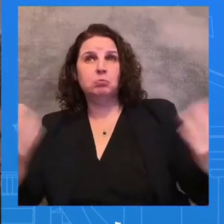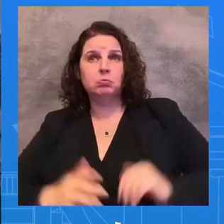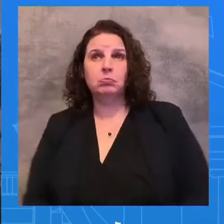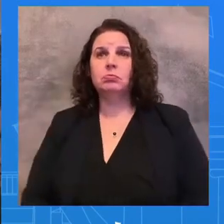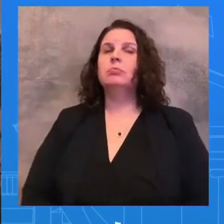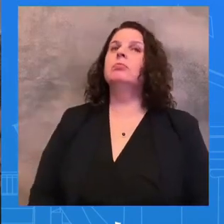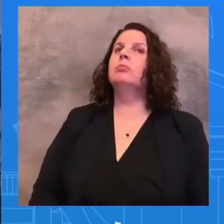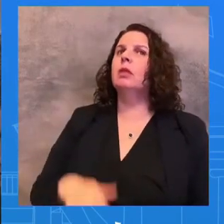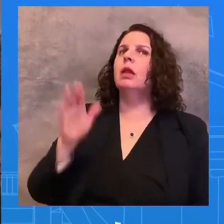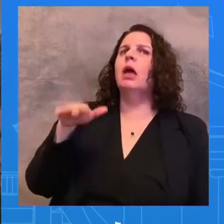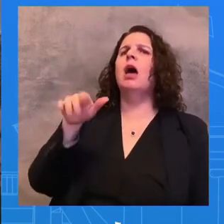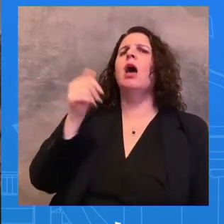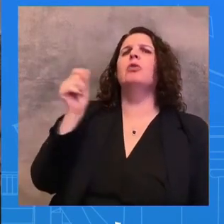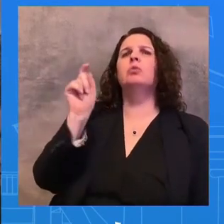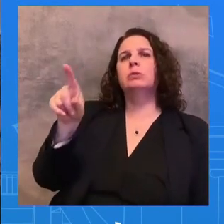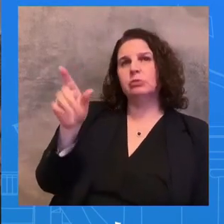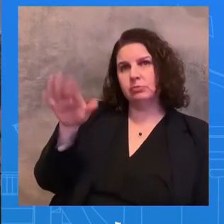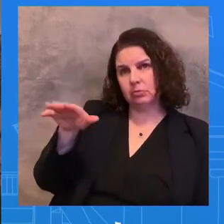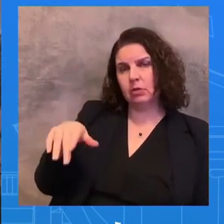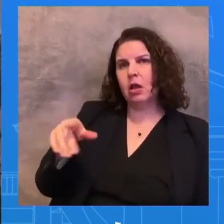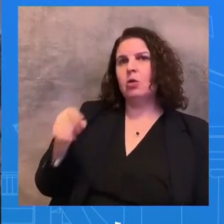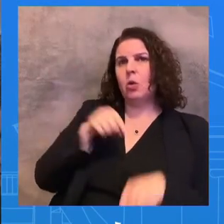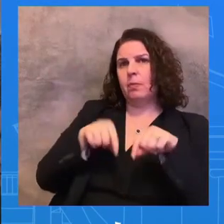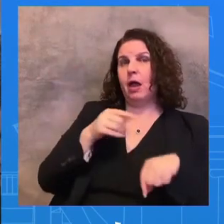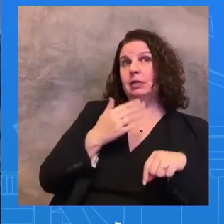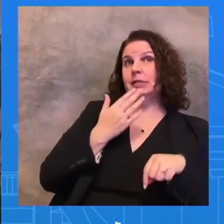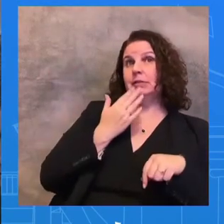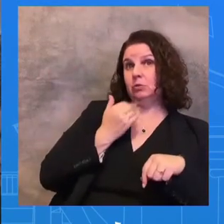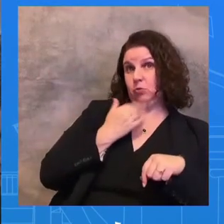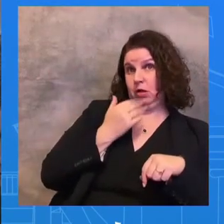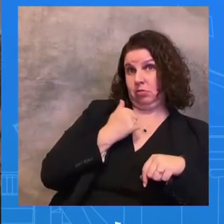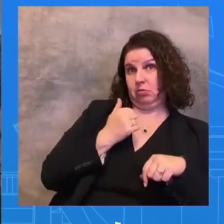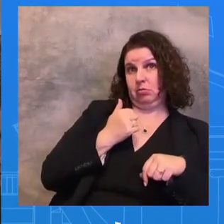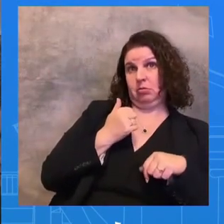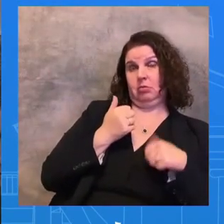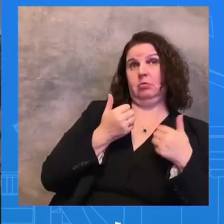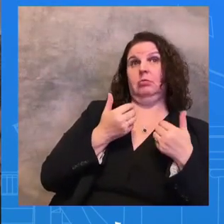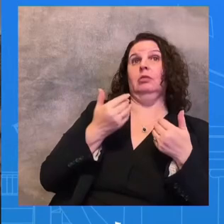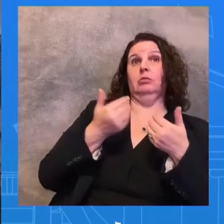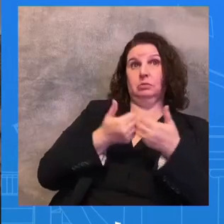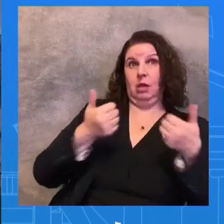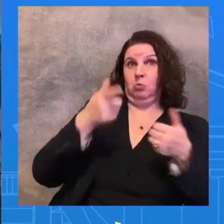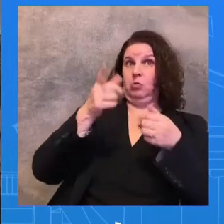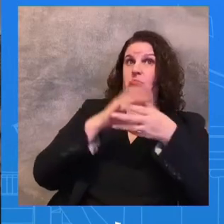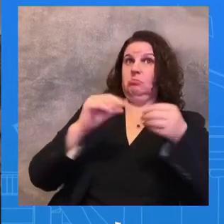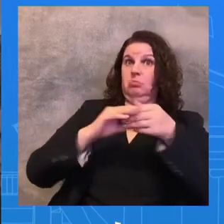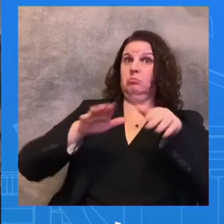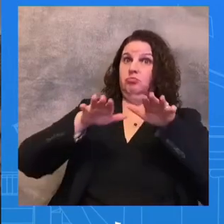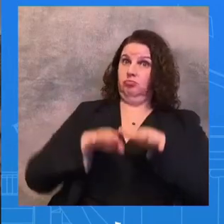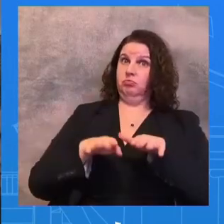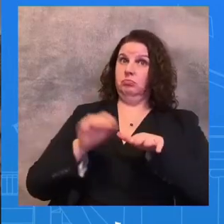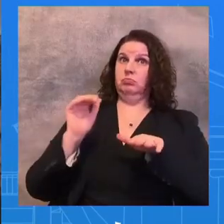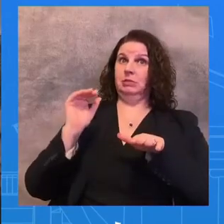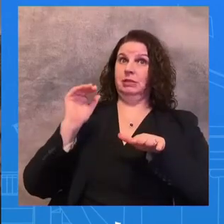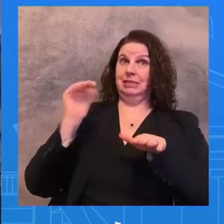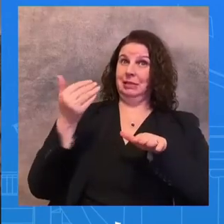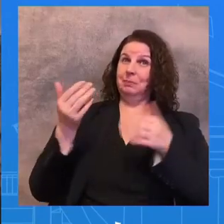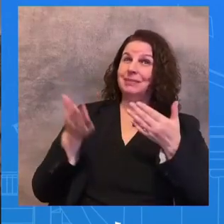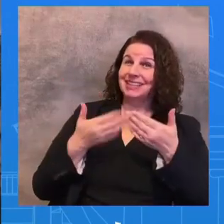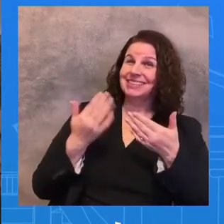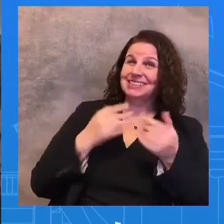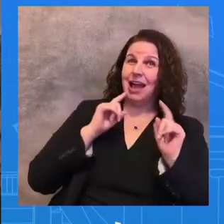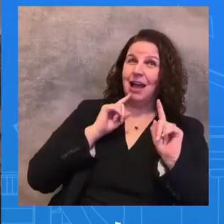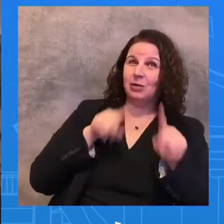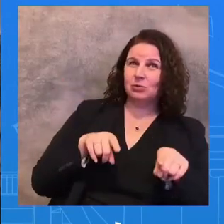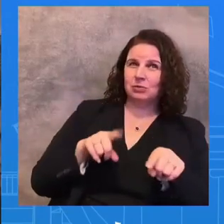us to the Israelis on the two-state solution. With your respect, this sounds like an easy answer, because the president's vision is dependent on